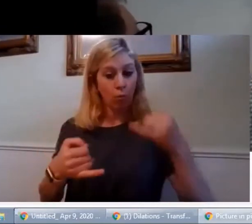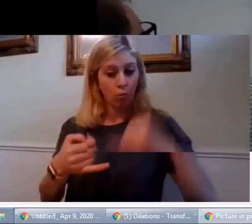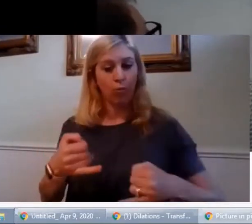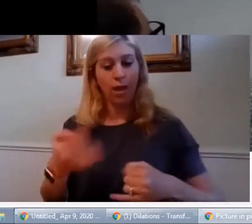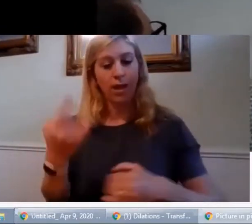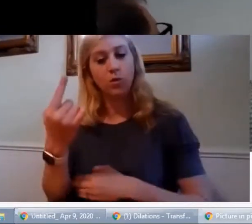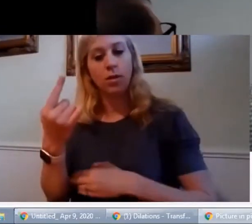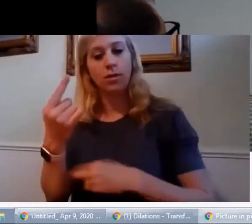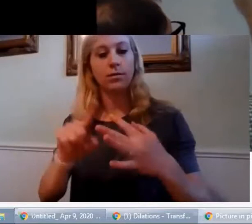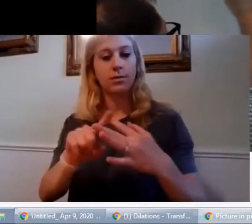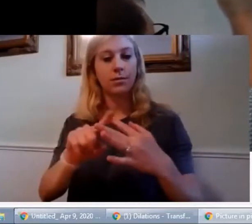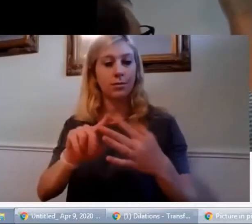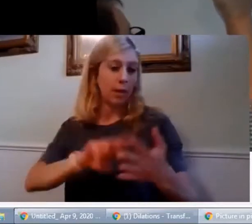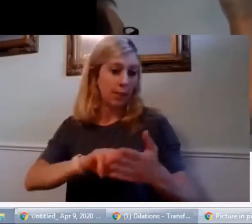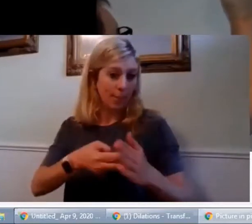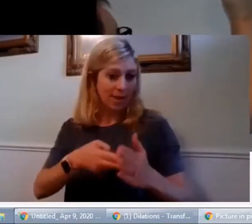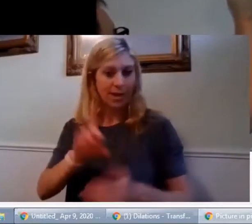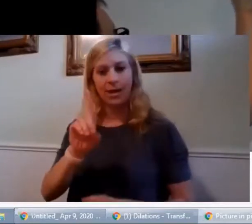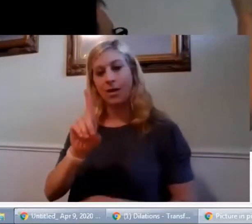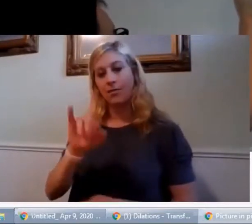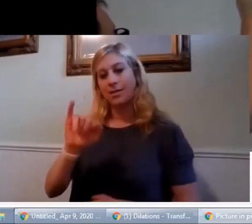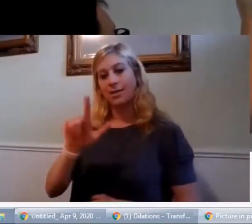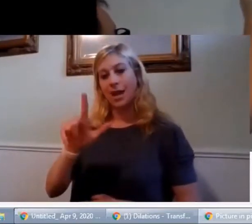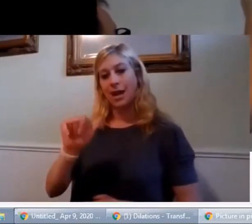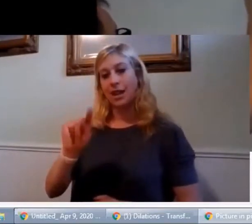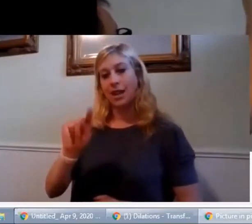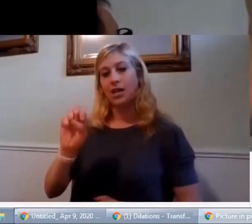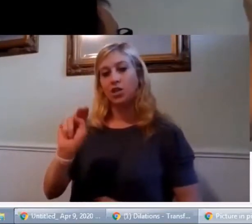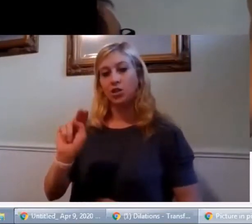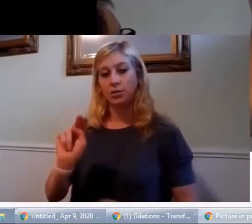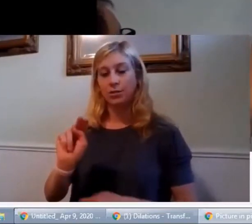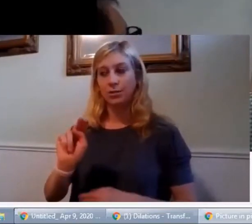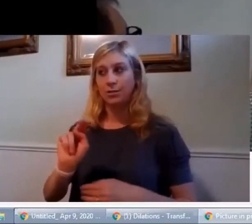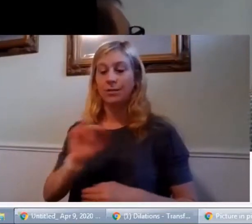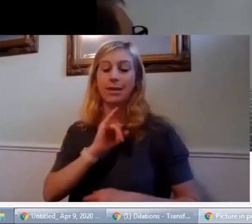when we enlarge